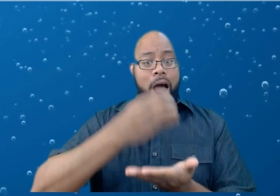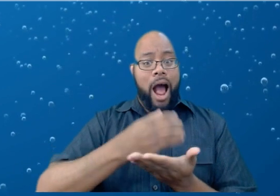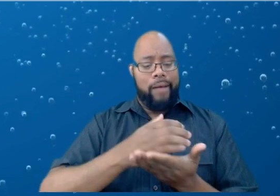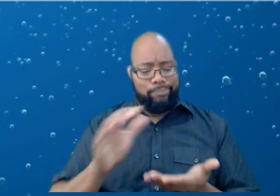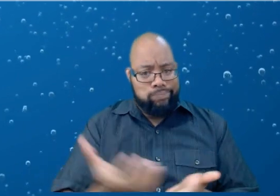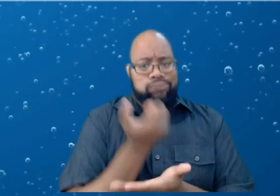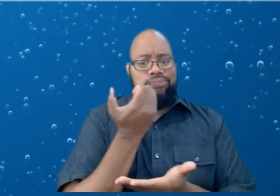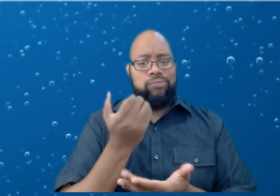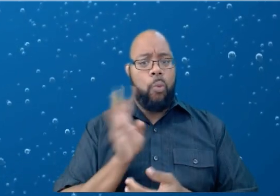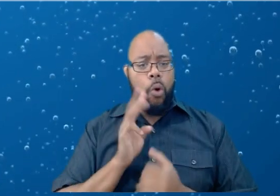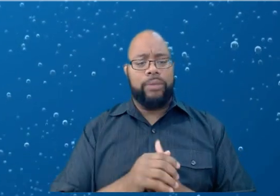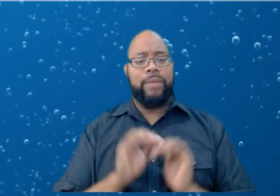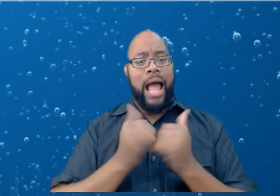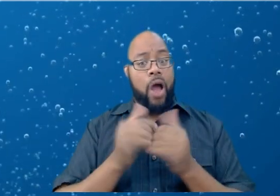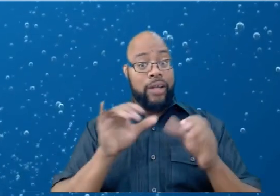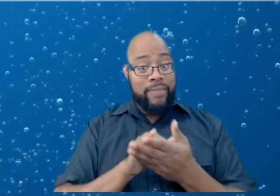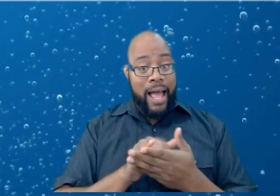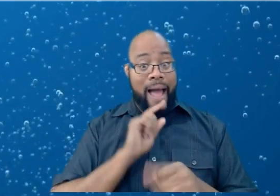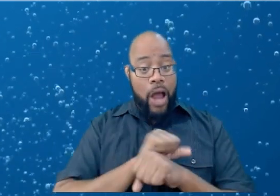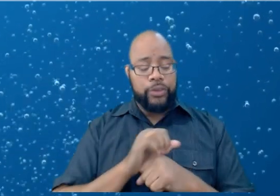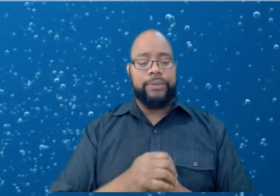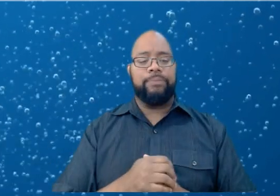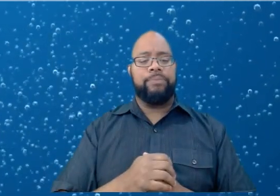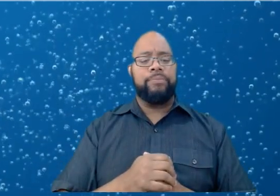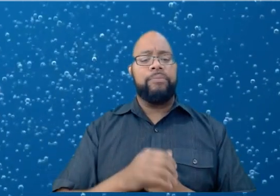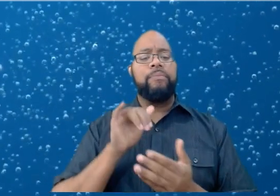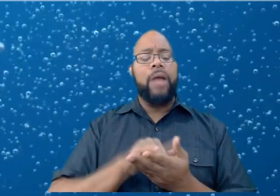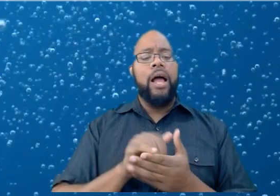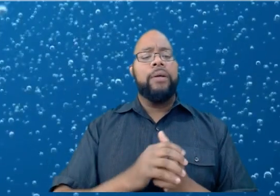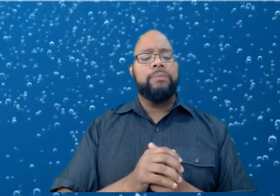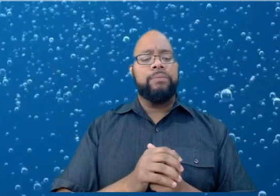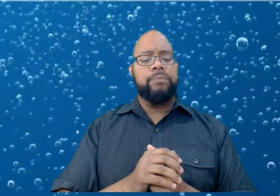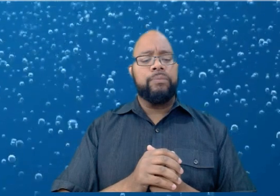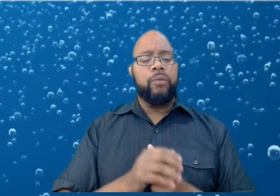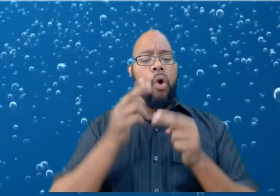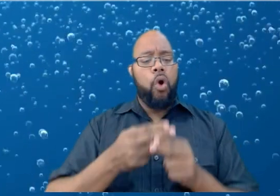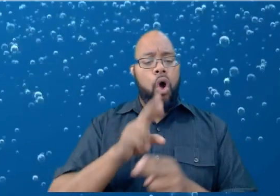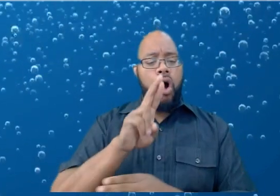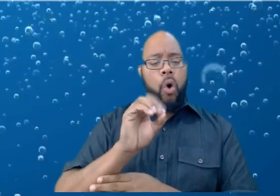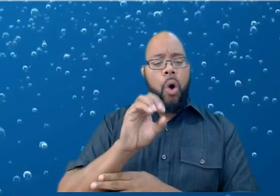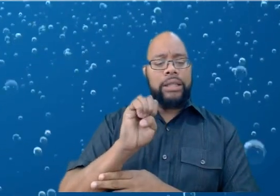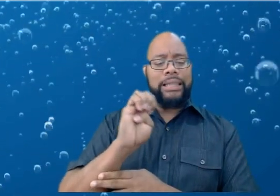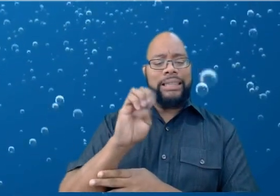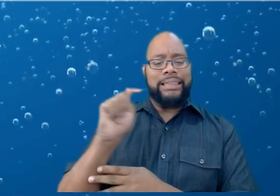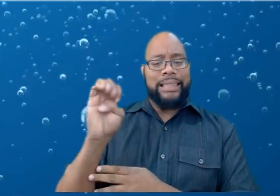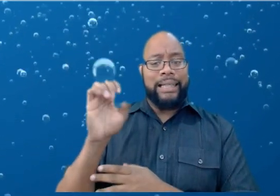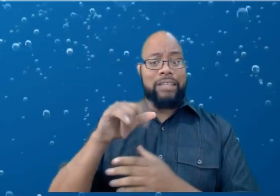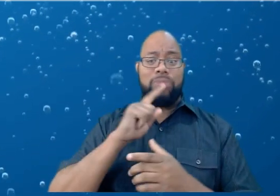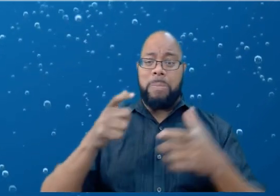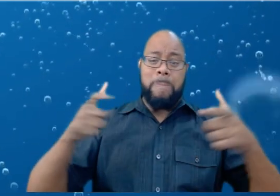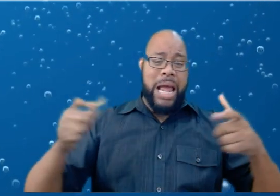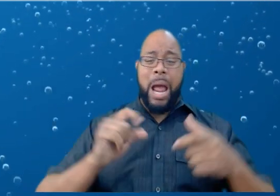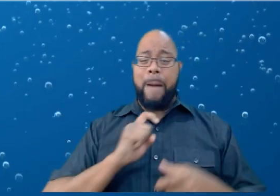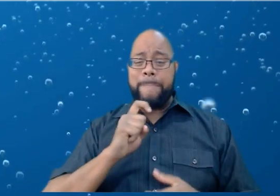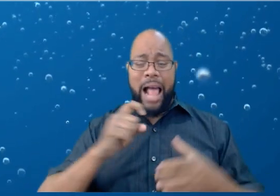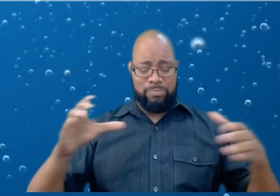bottle samples that are collected. The way that this is actually done is that what we call a rosette, which is a